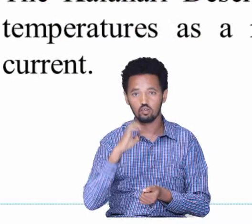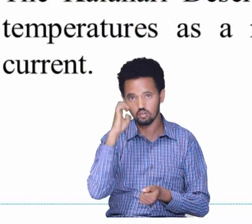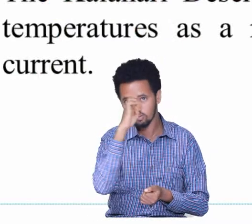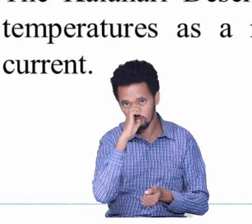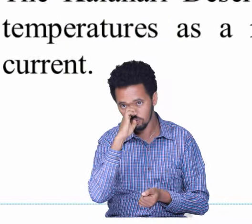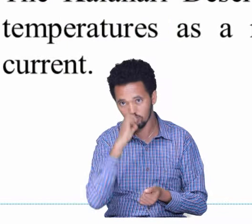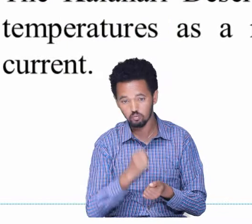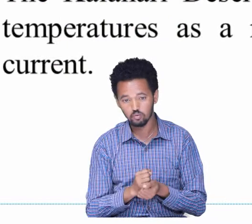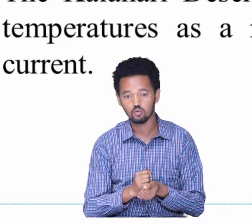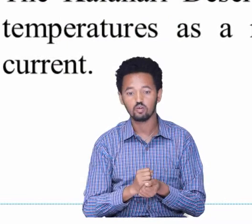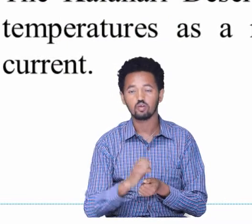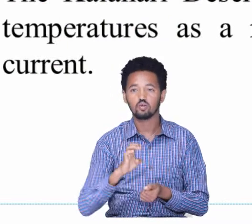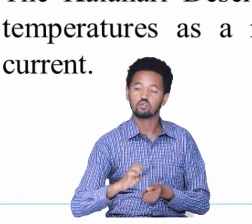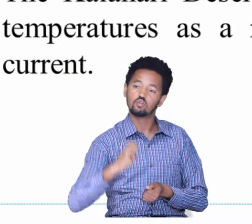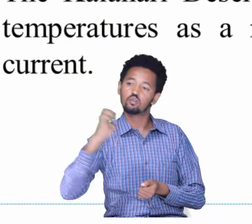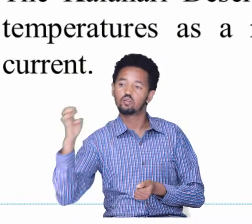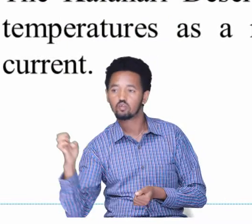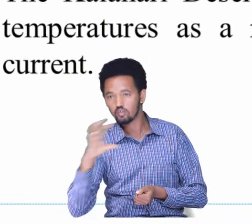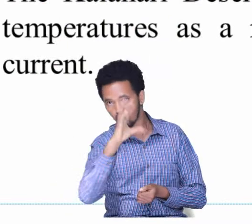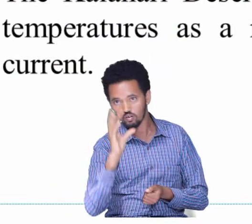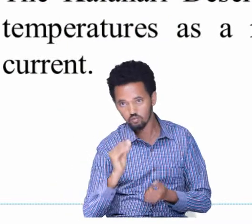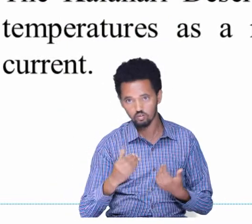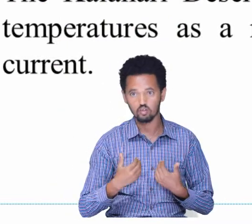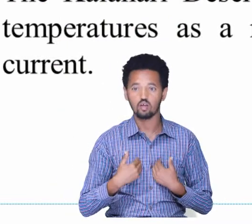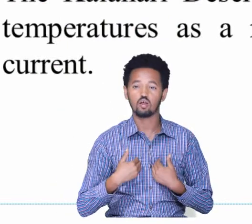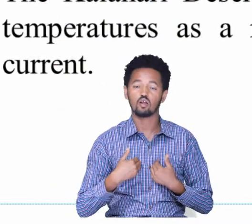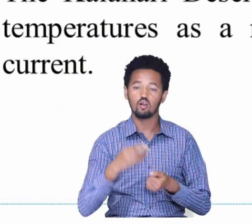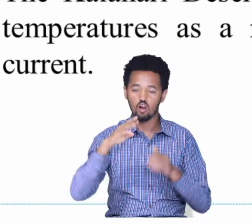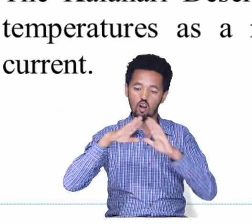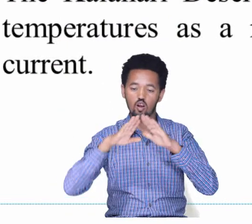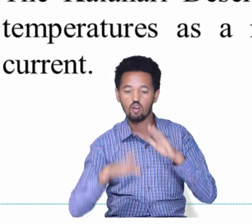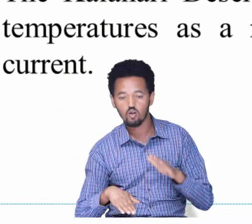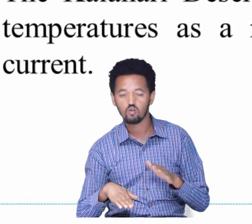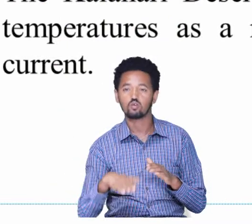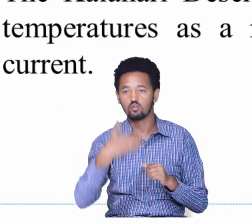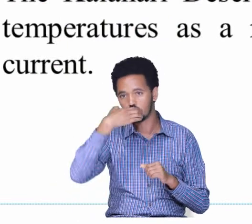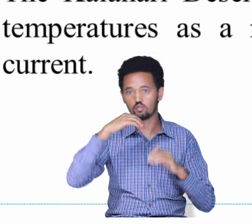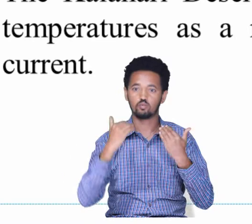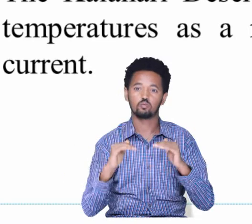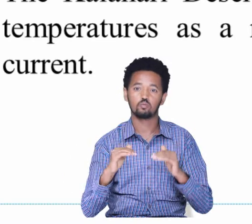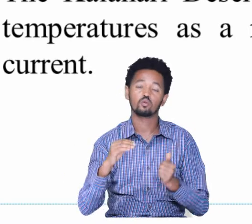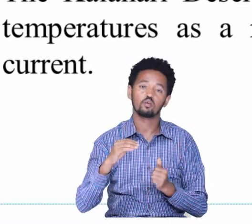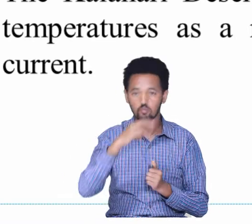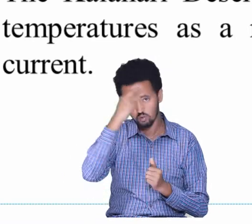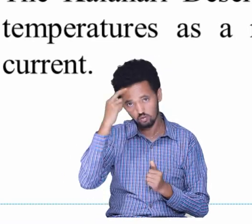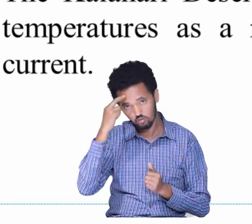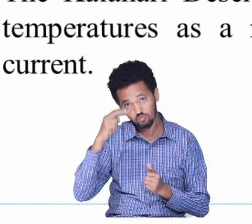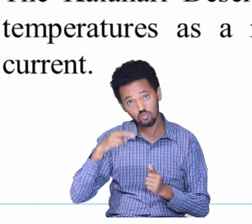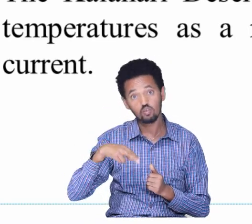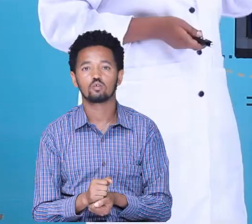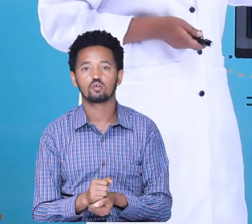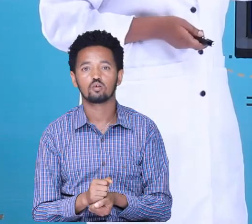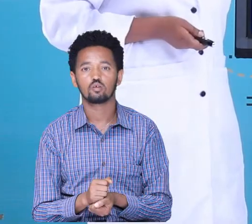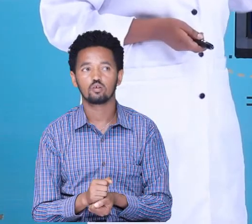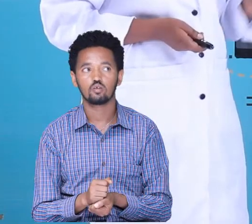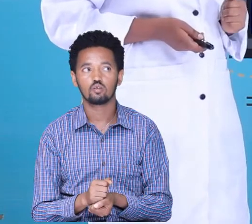the East African highlands, on the other hand, have lower temperature because of the result of their high altitude.